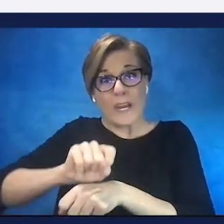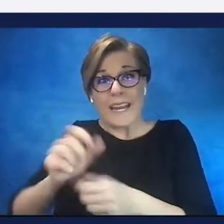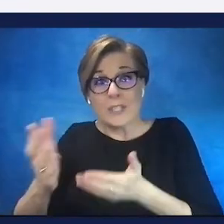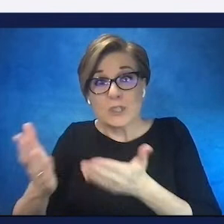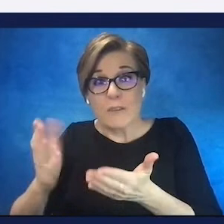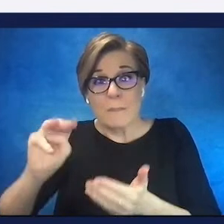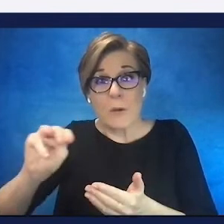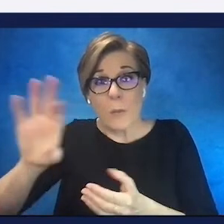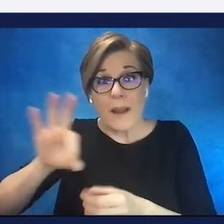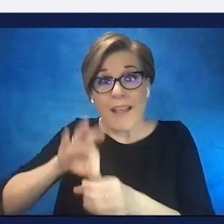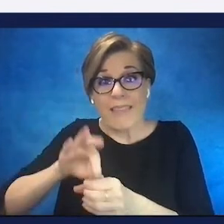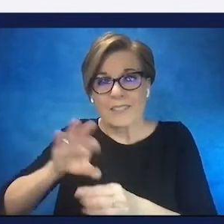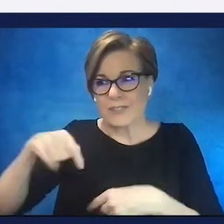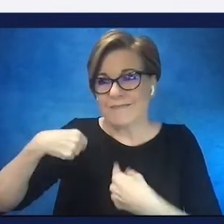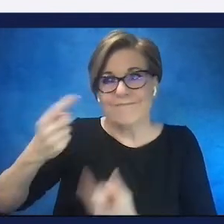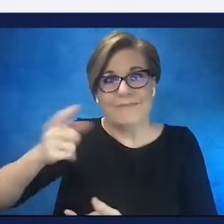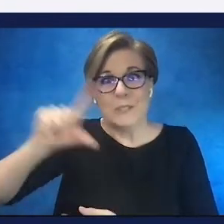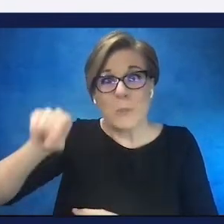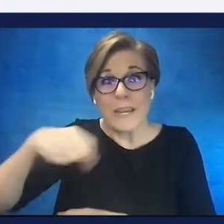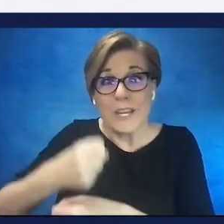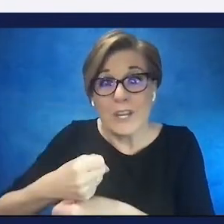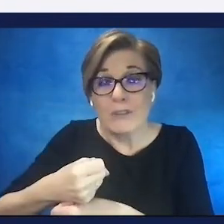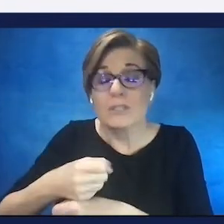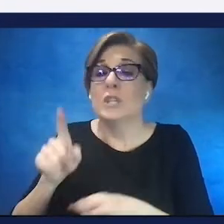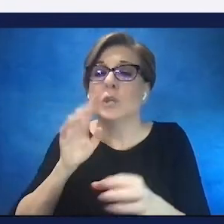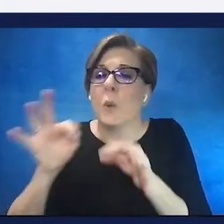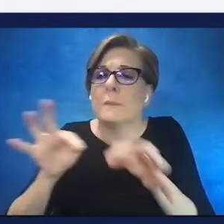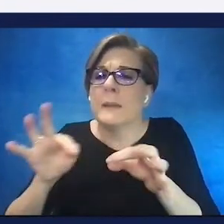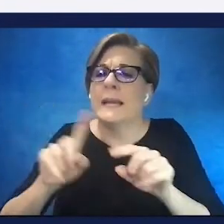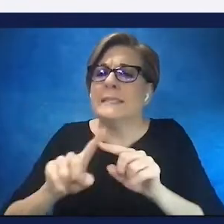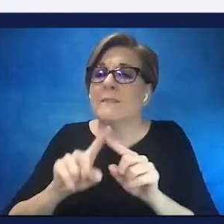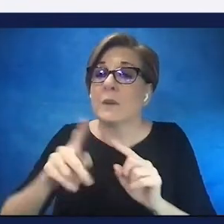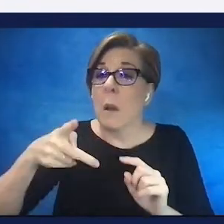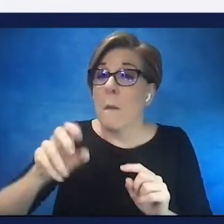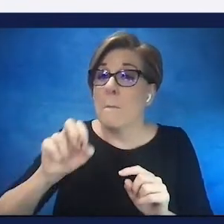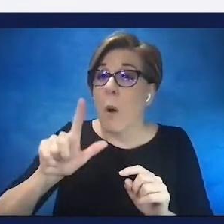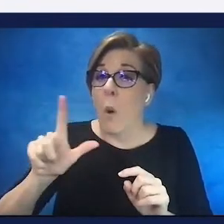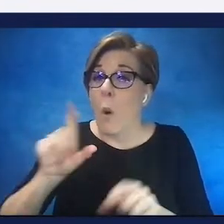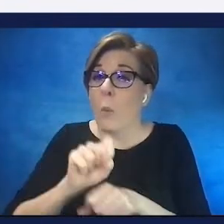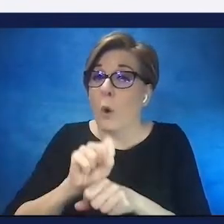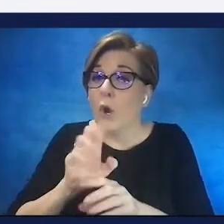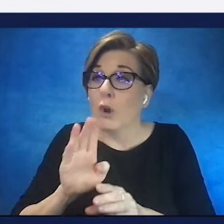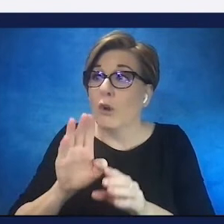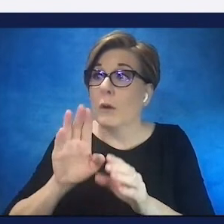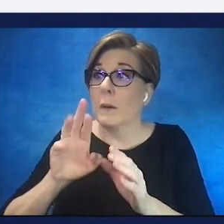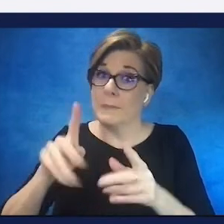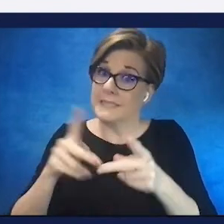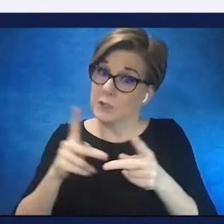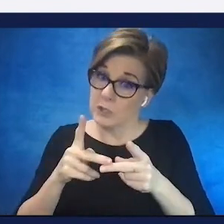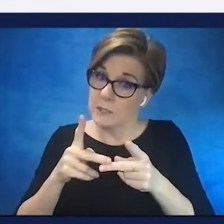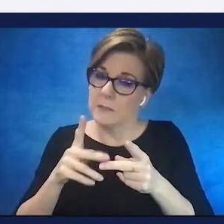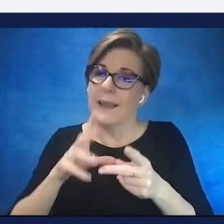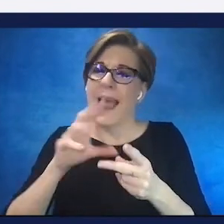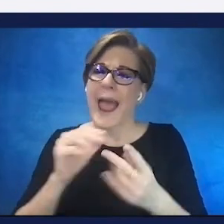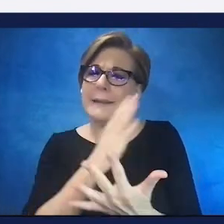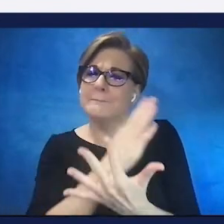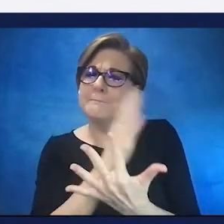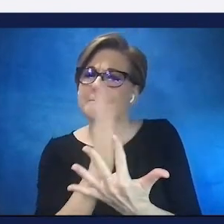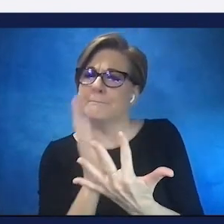20 years. She's going to share the different types of poll worker positions available and the roles and